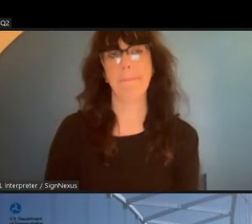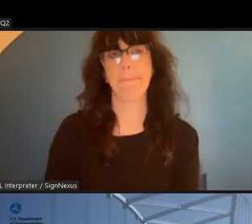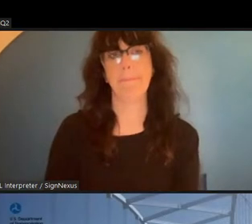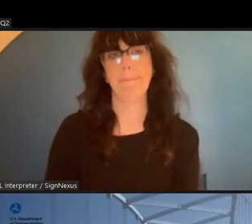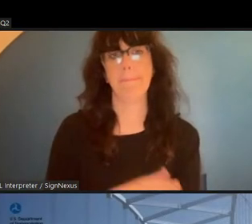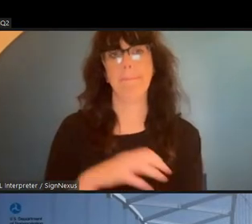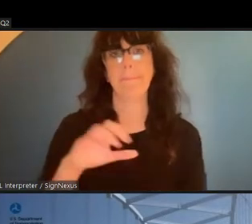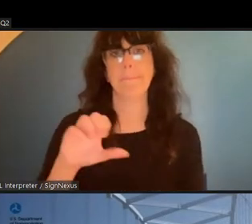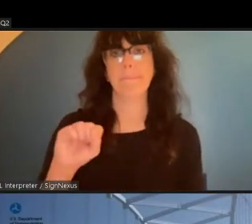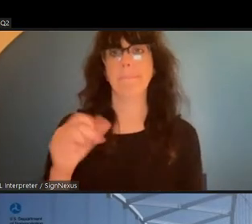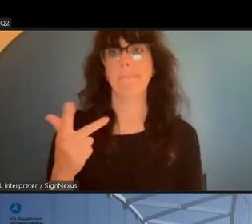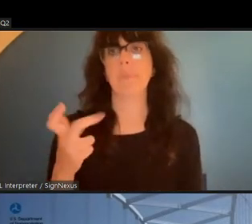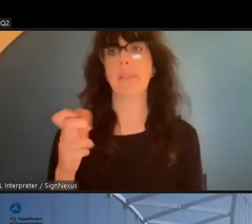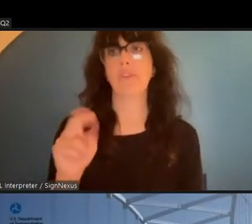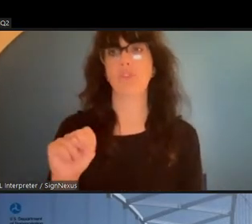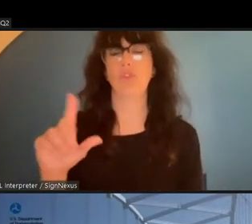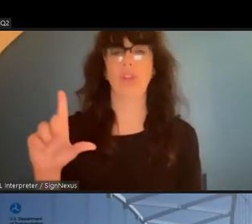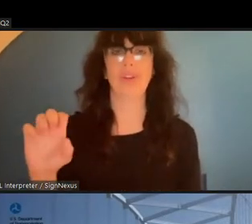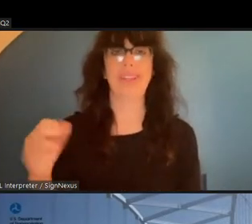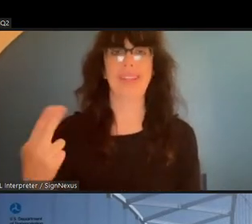sharon lee